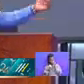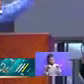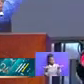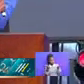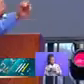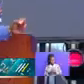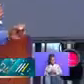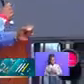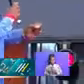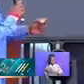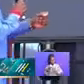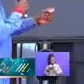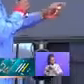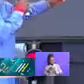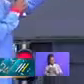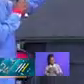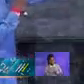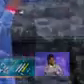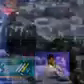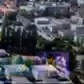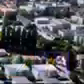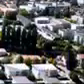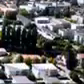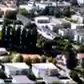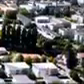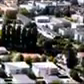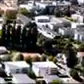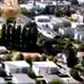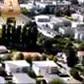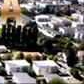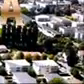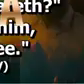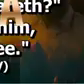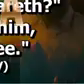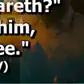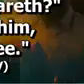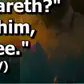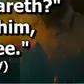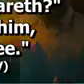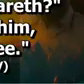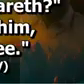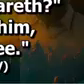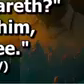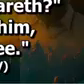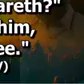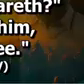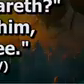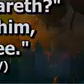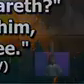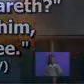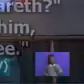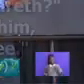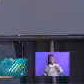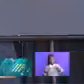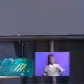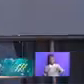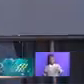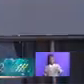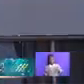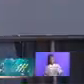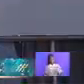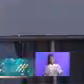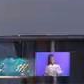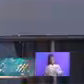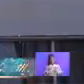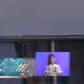video quickly I want you to see that look at this is my city this city have about 50,000 people in it this